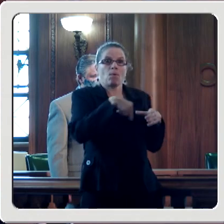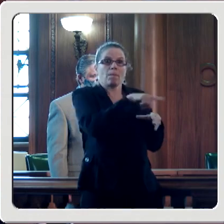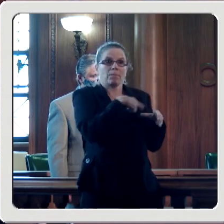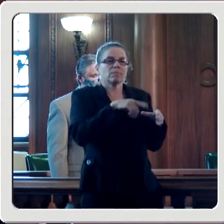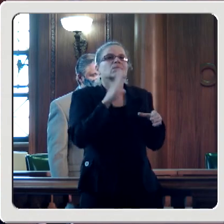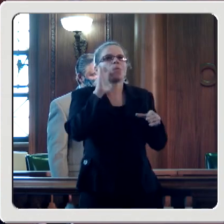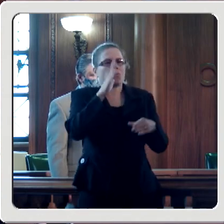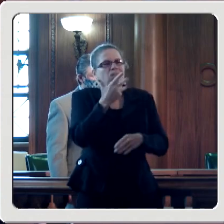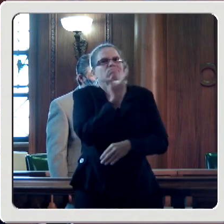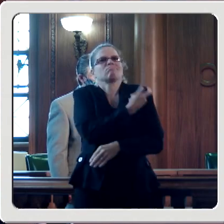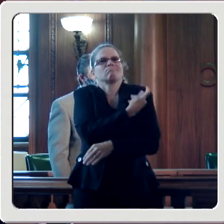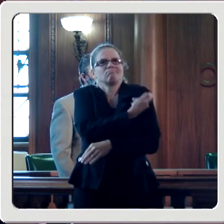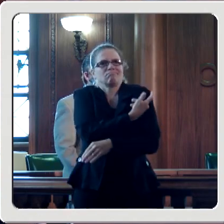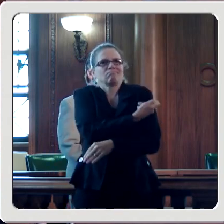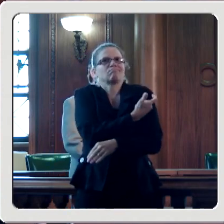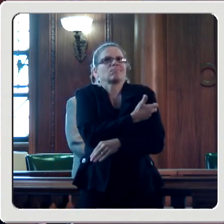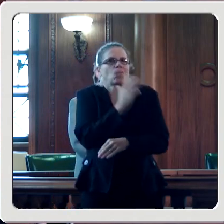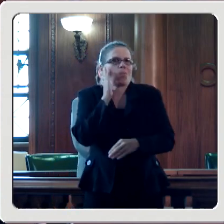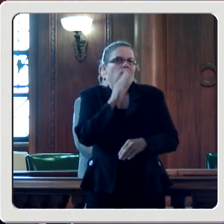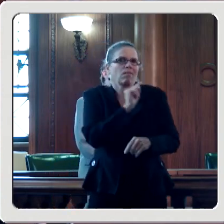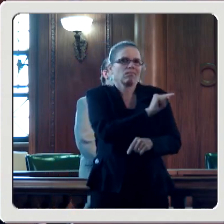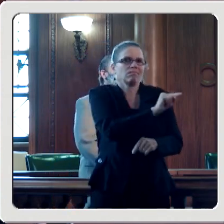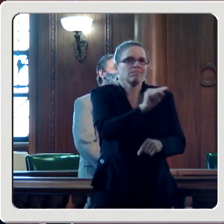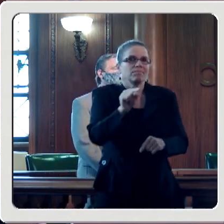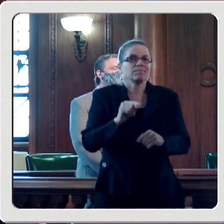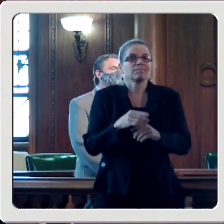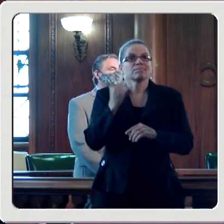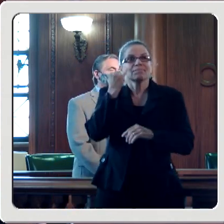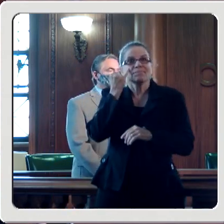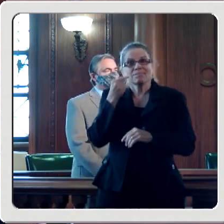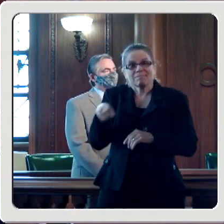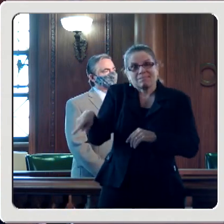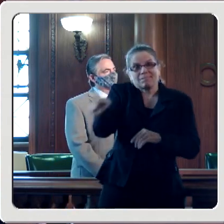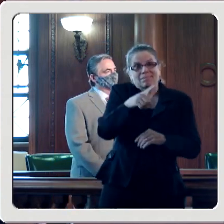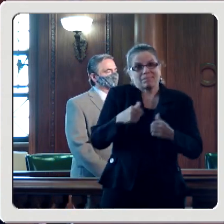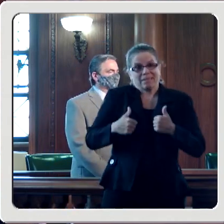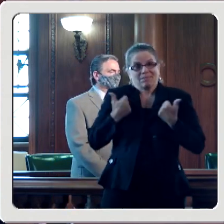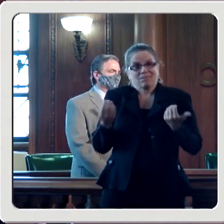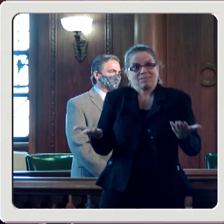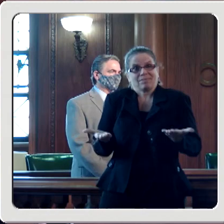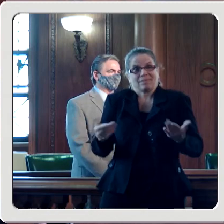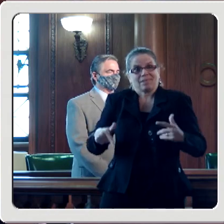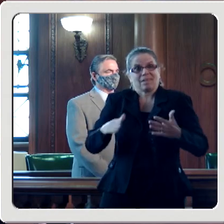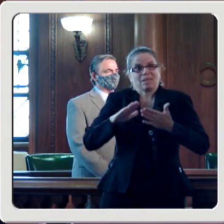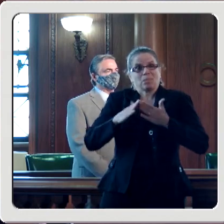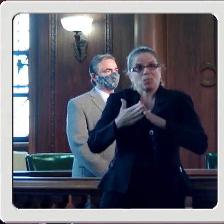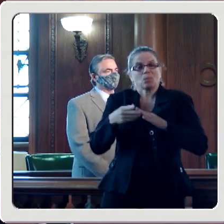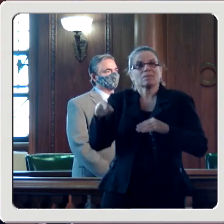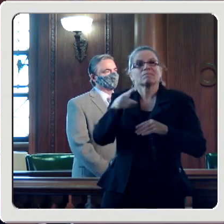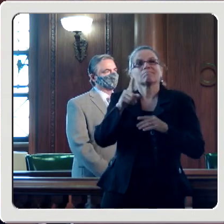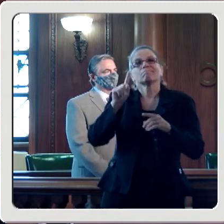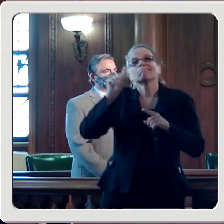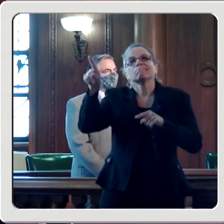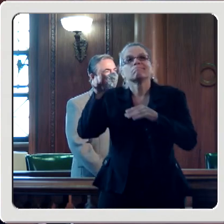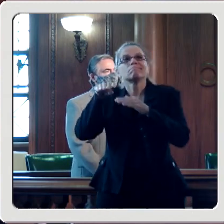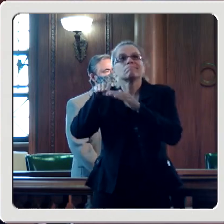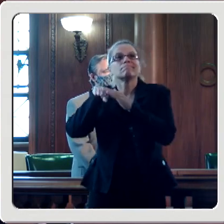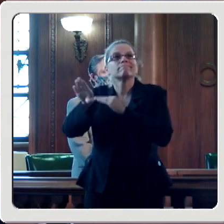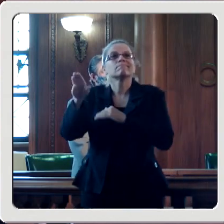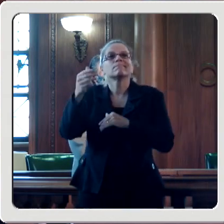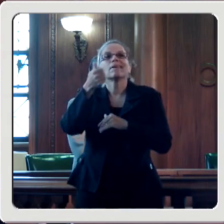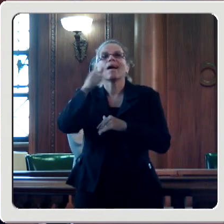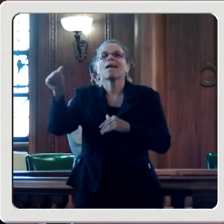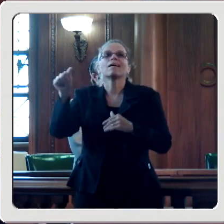shots, but I recommend that you do take a flu shot, particularly if you are 6